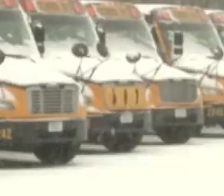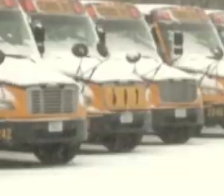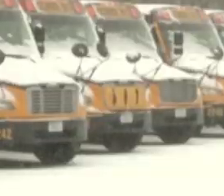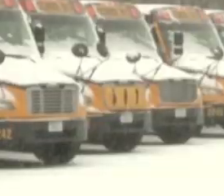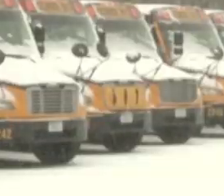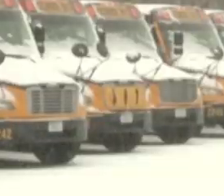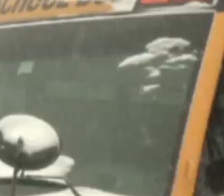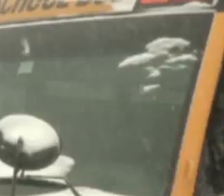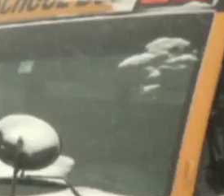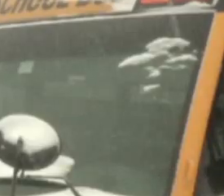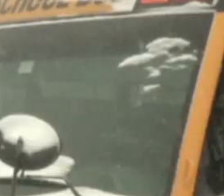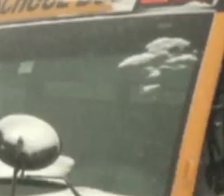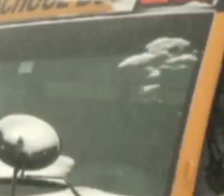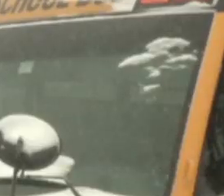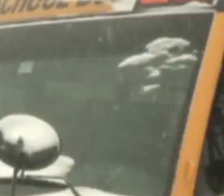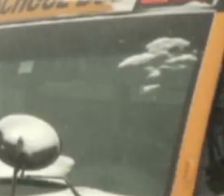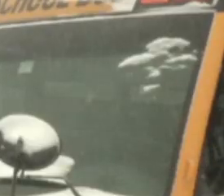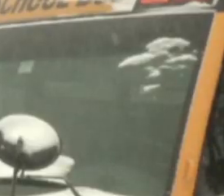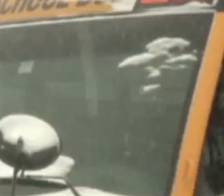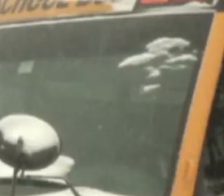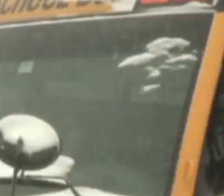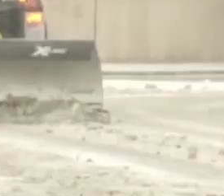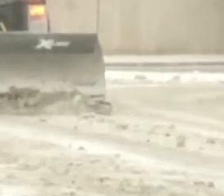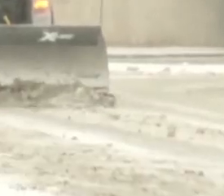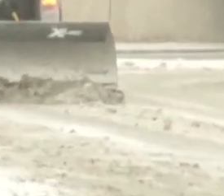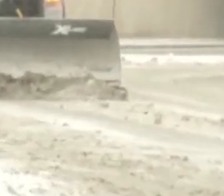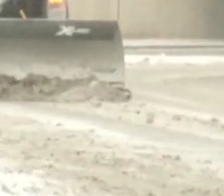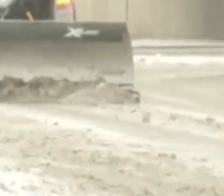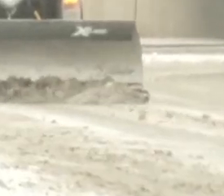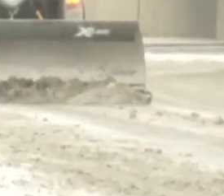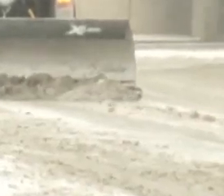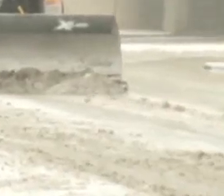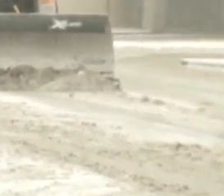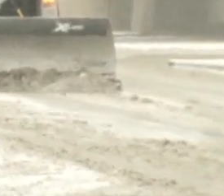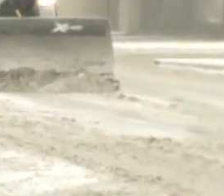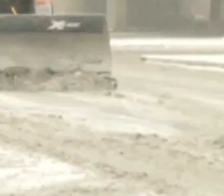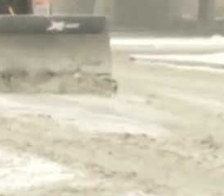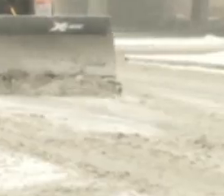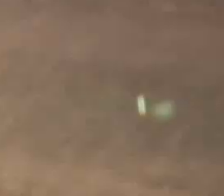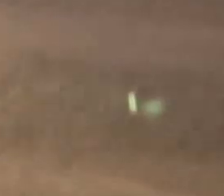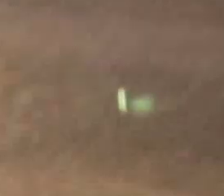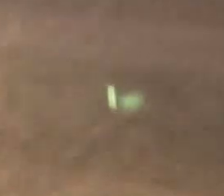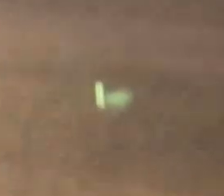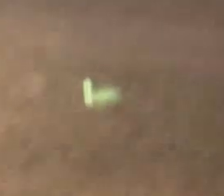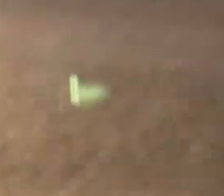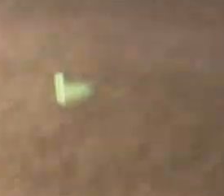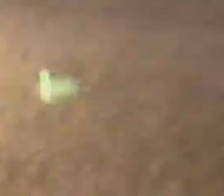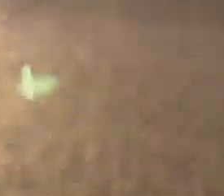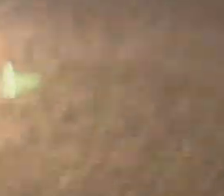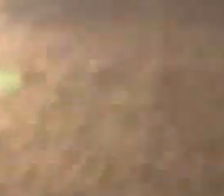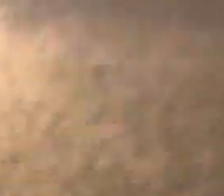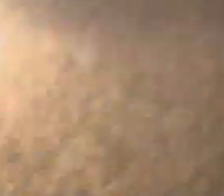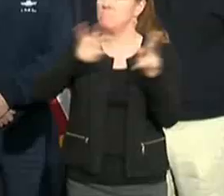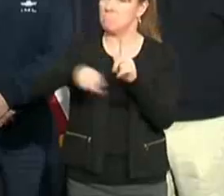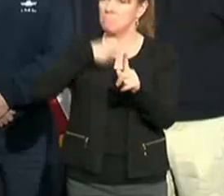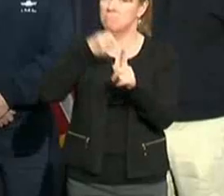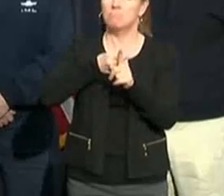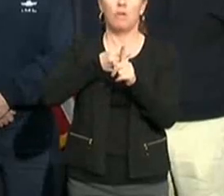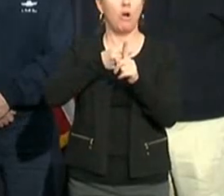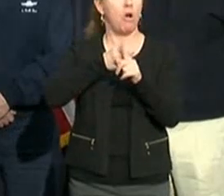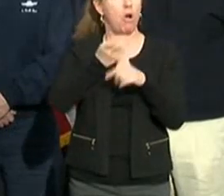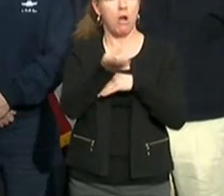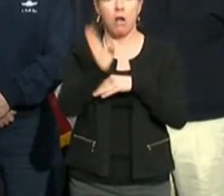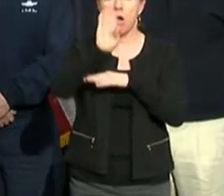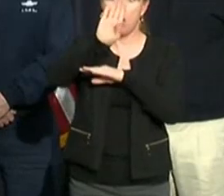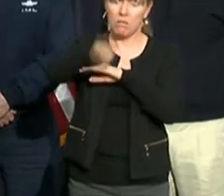schools were closed and state workers sent home early ahead of a storm that might dump as much as 2 feet in some areas. The